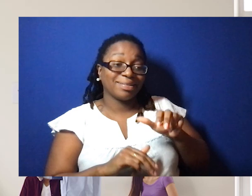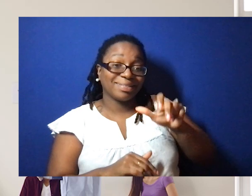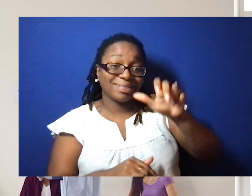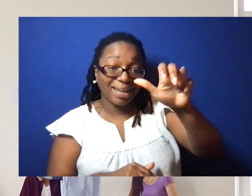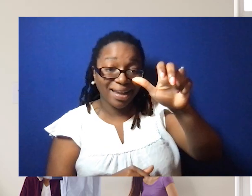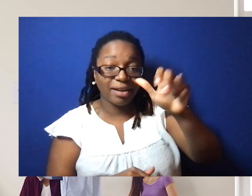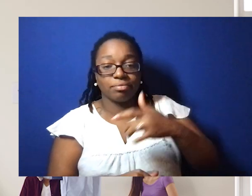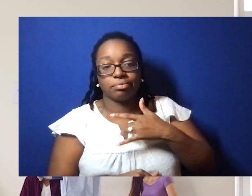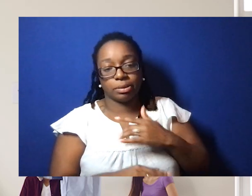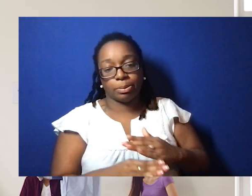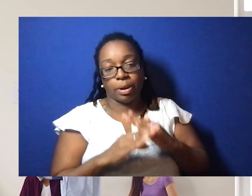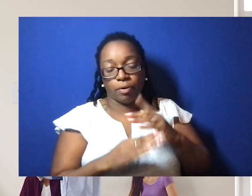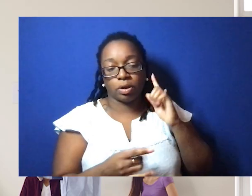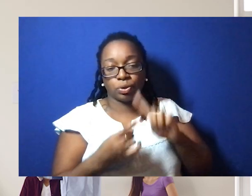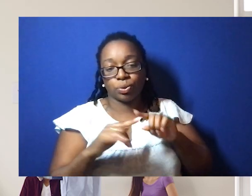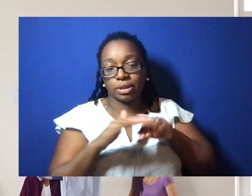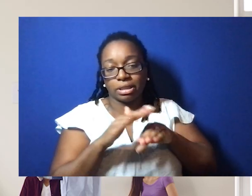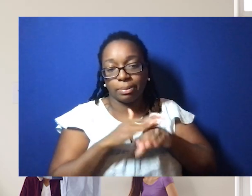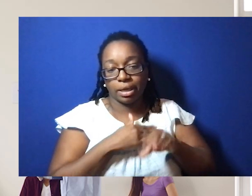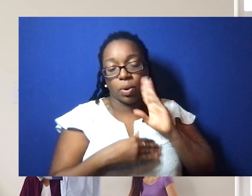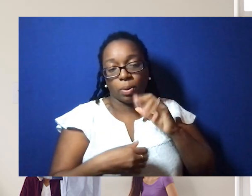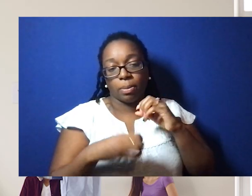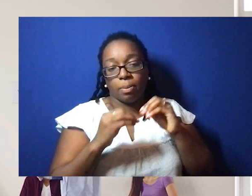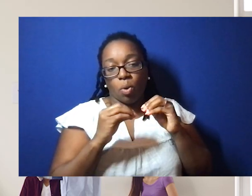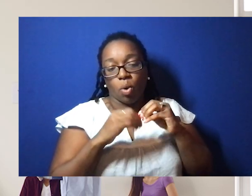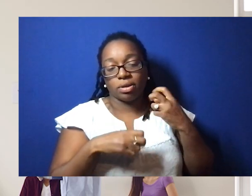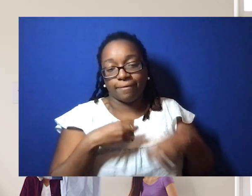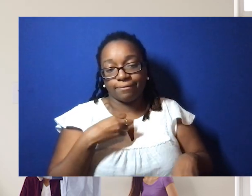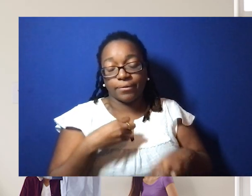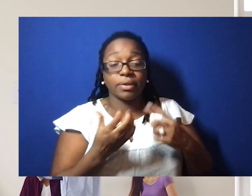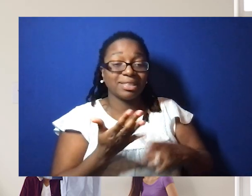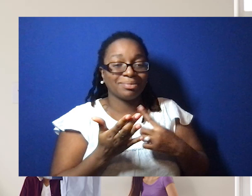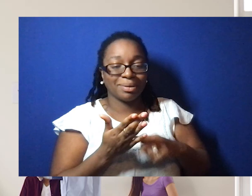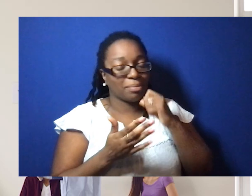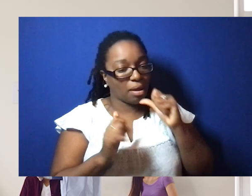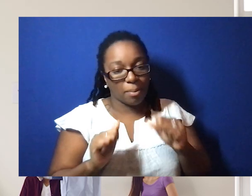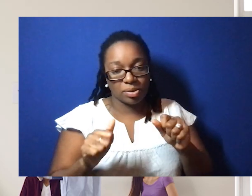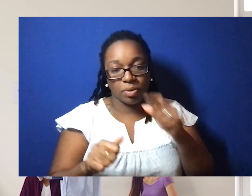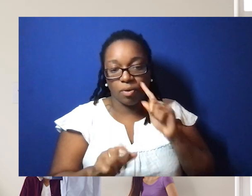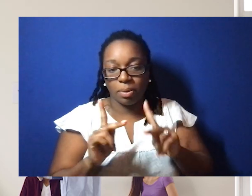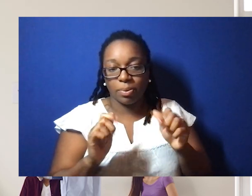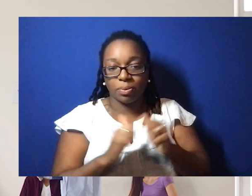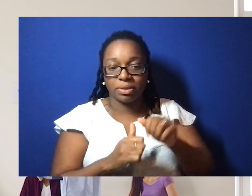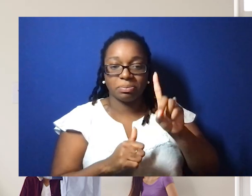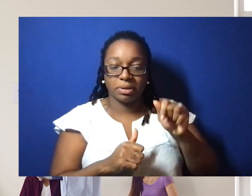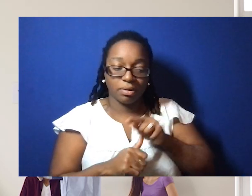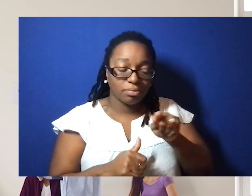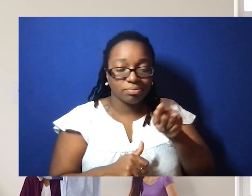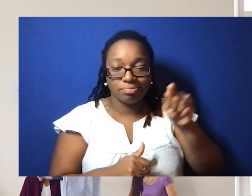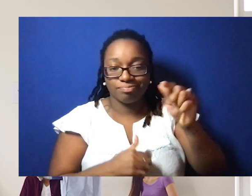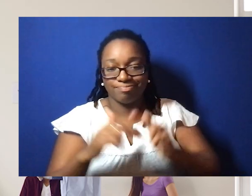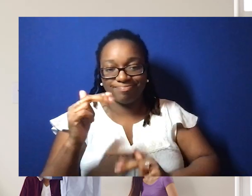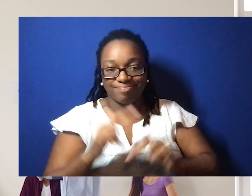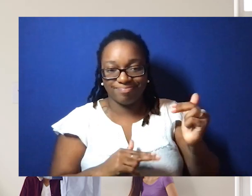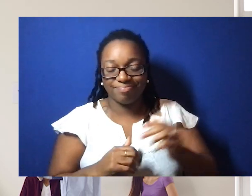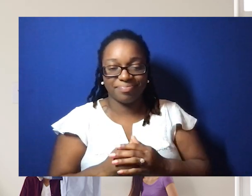steps or stairs are barriers to accessibility and make it more difficult, sometimes impossible, for people with disabilities to navigate